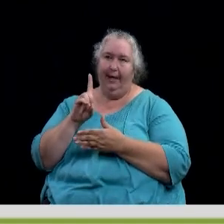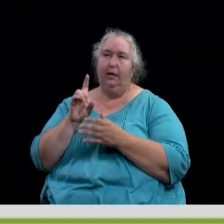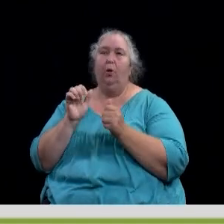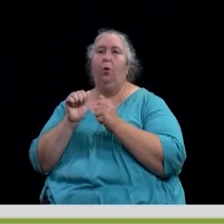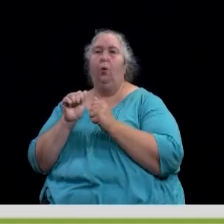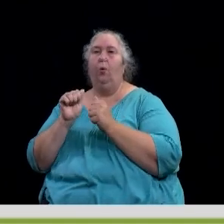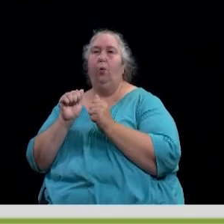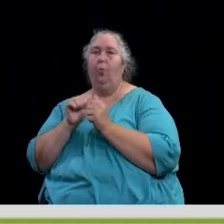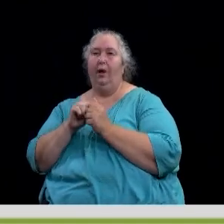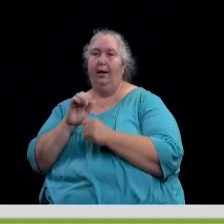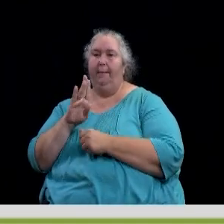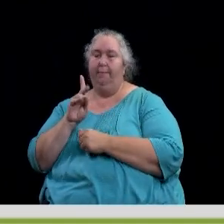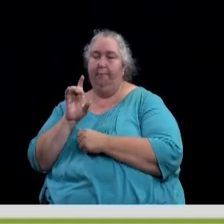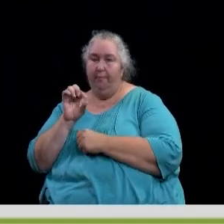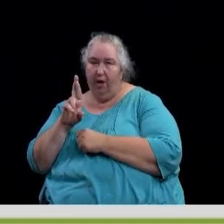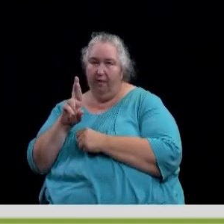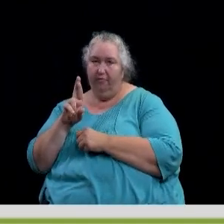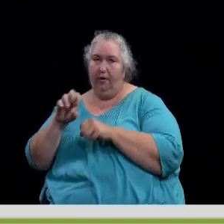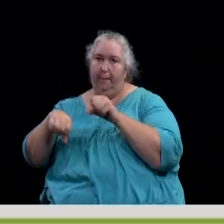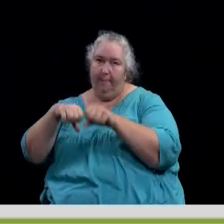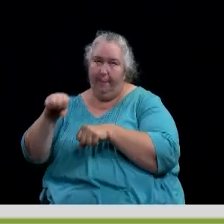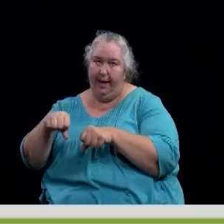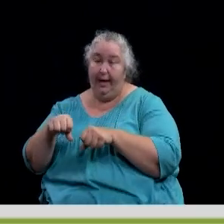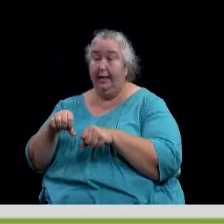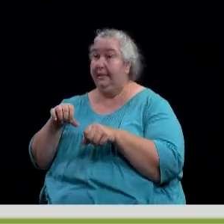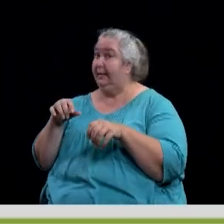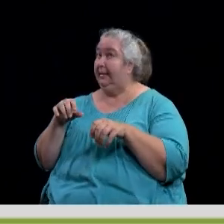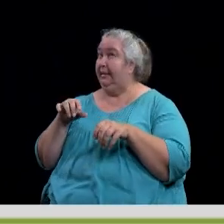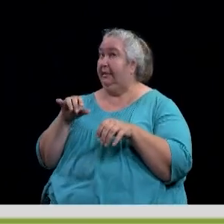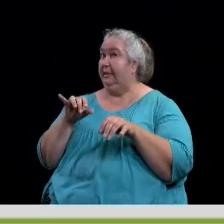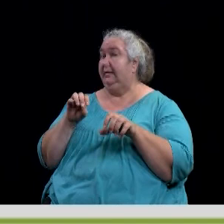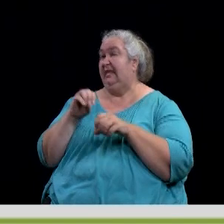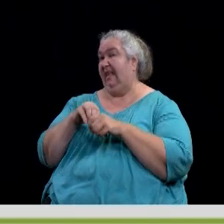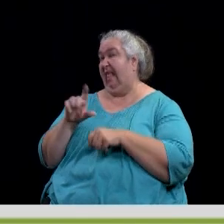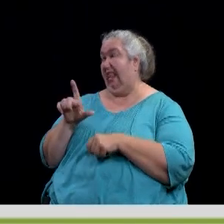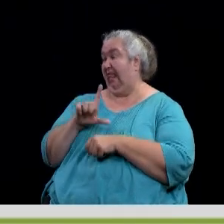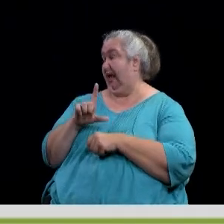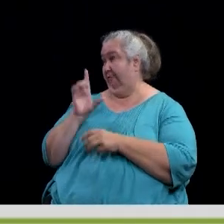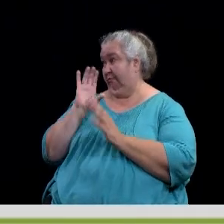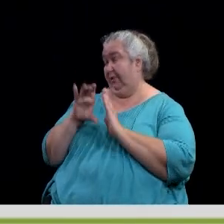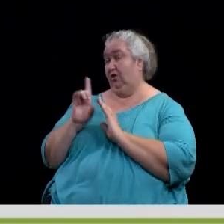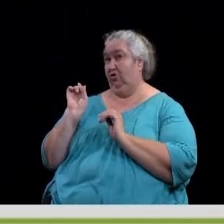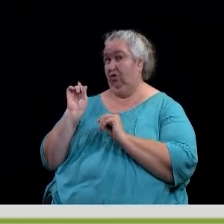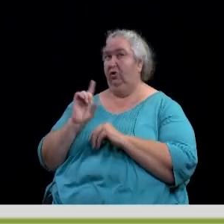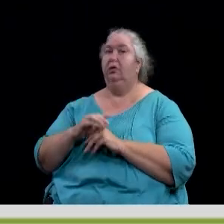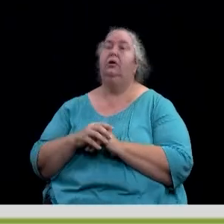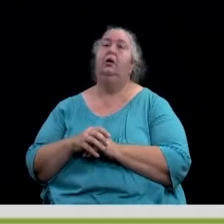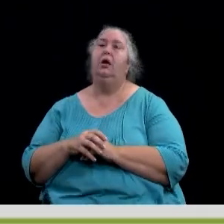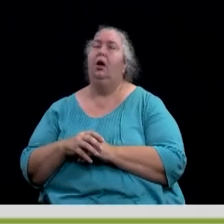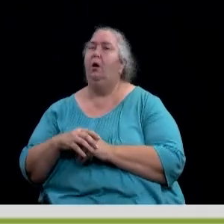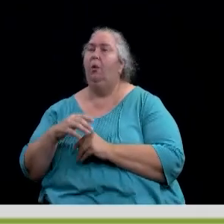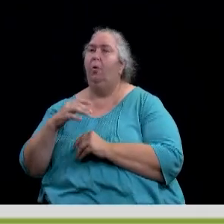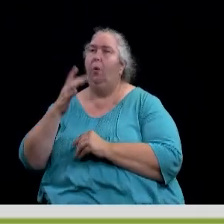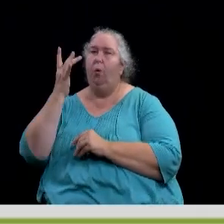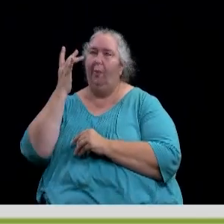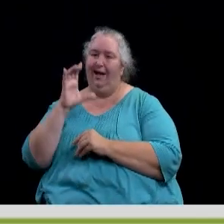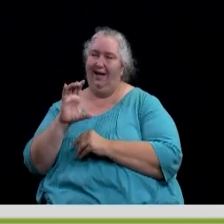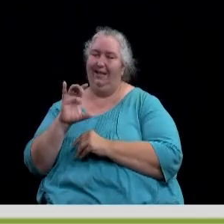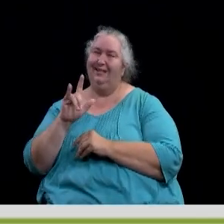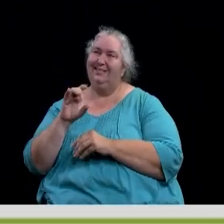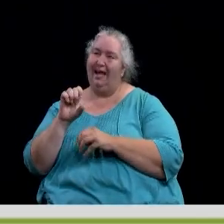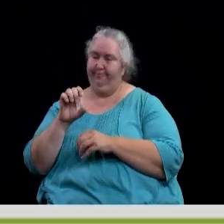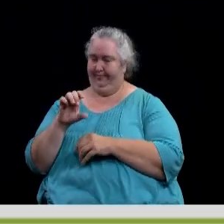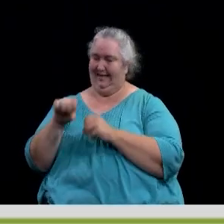left cross-section. The original concept of a cycle track shall remain in the big bid package as an